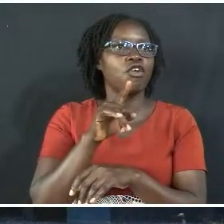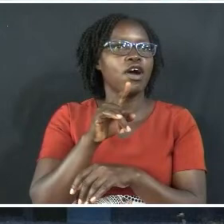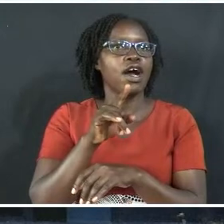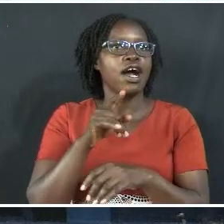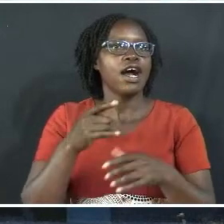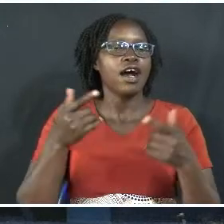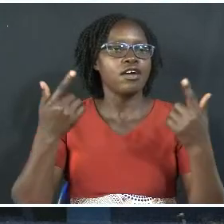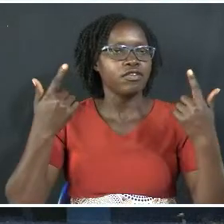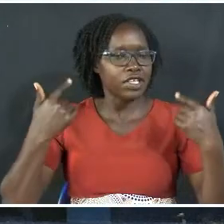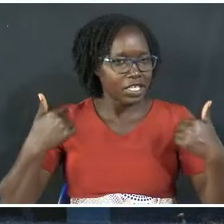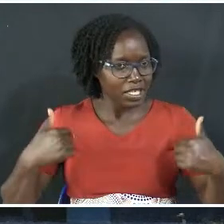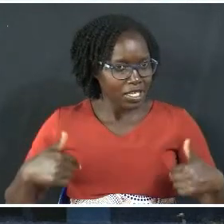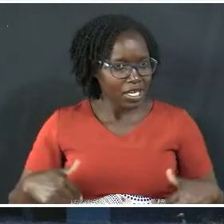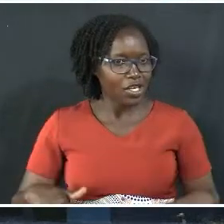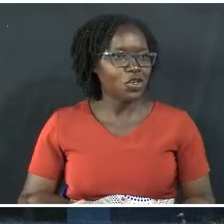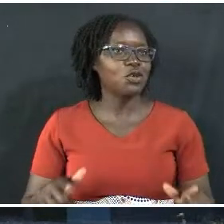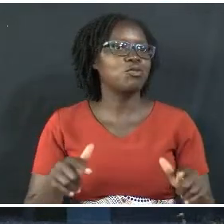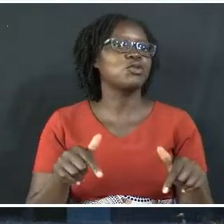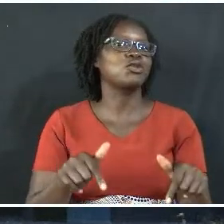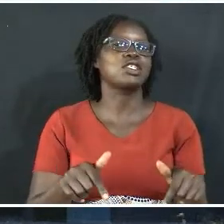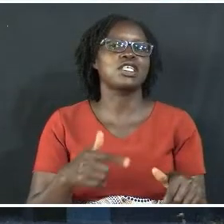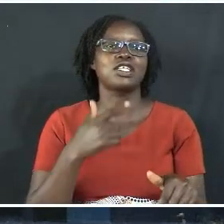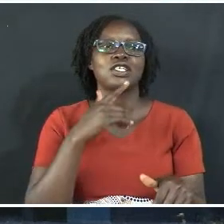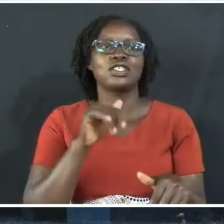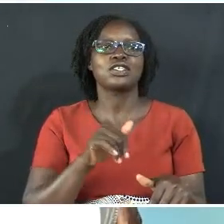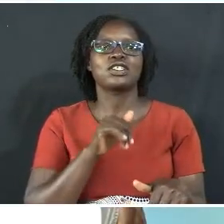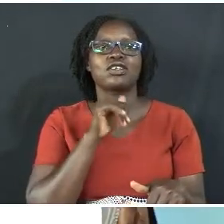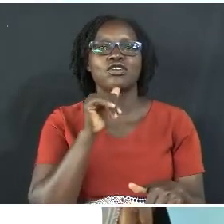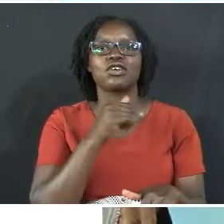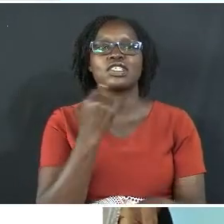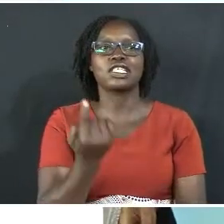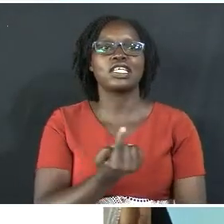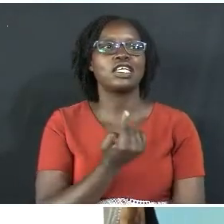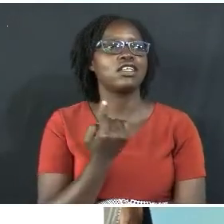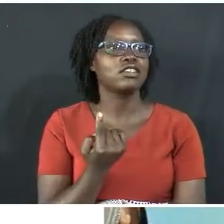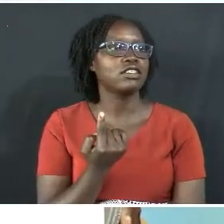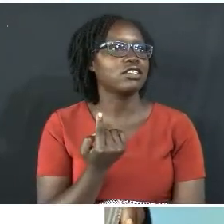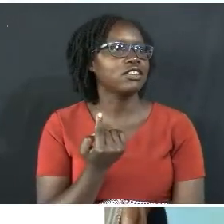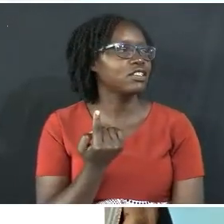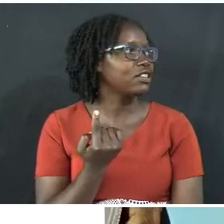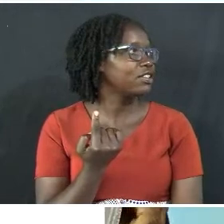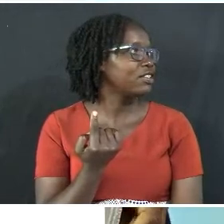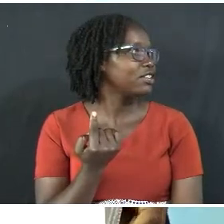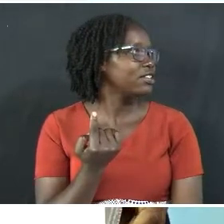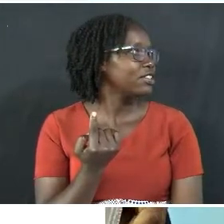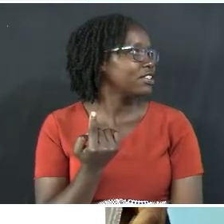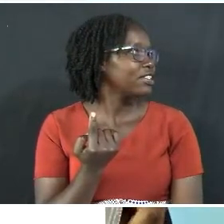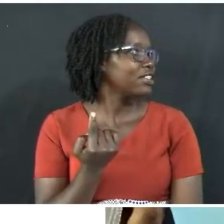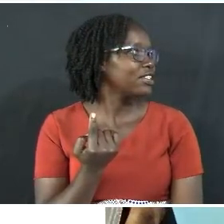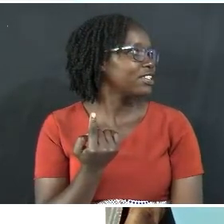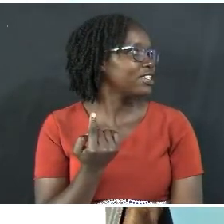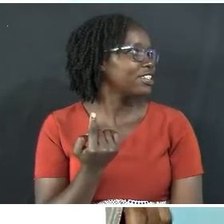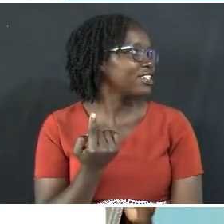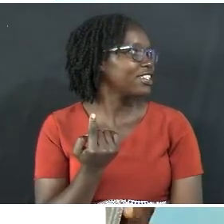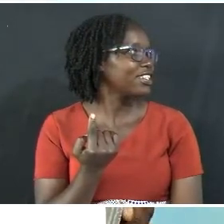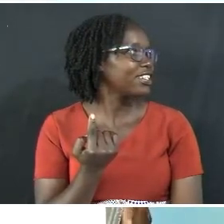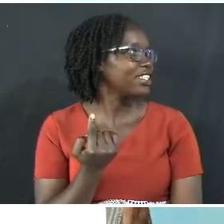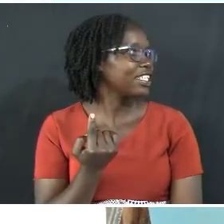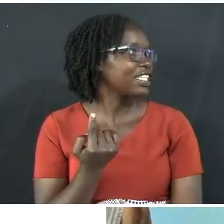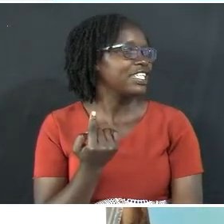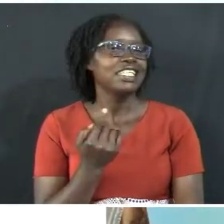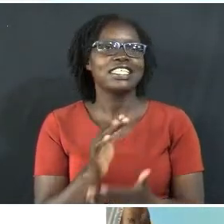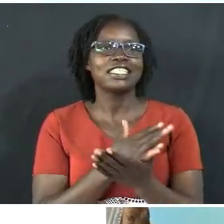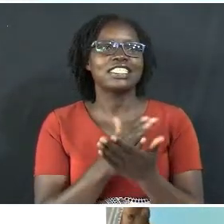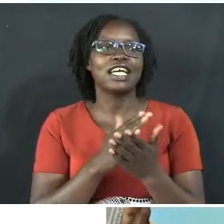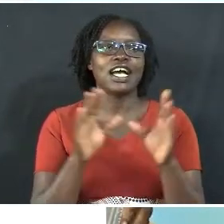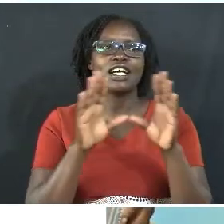robe today so that I am not the only minister in a robe. Let me tell you a little bit about